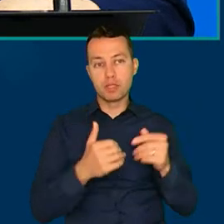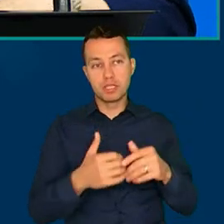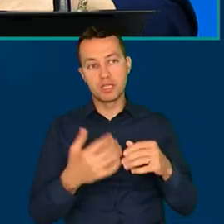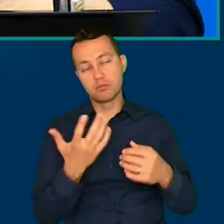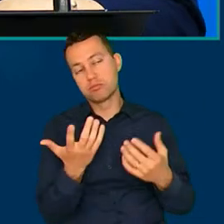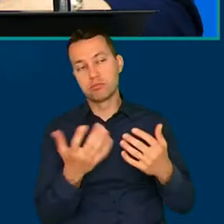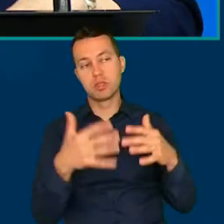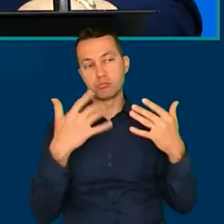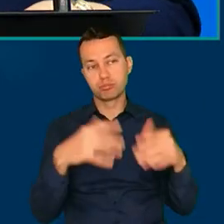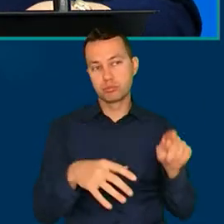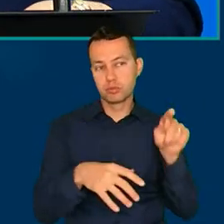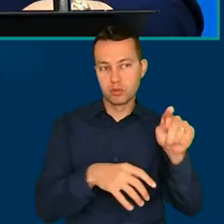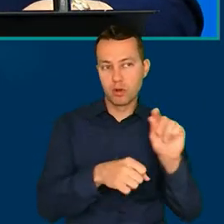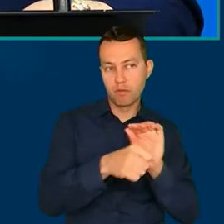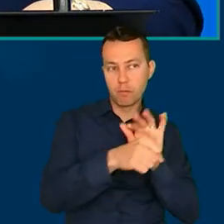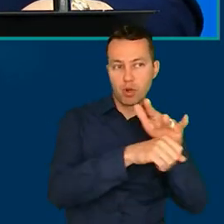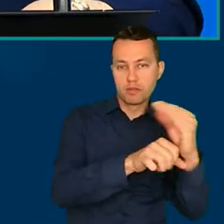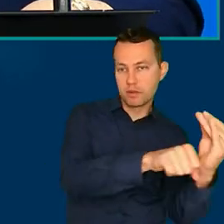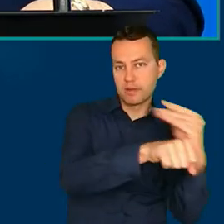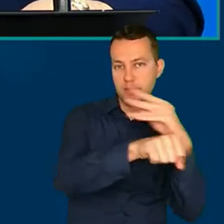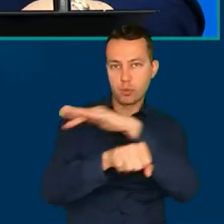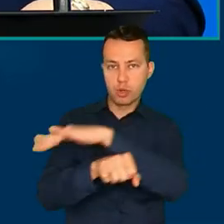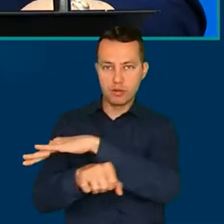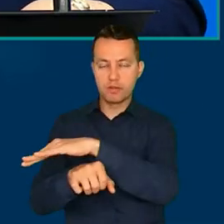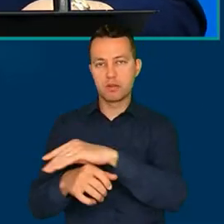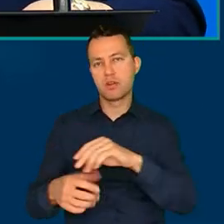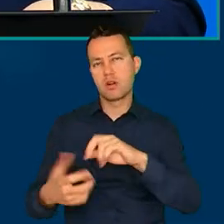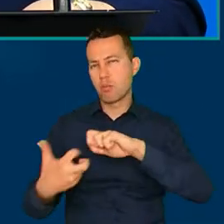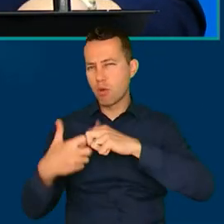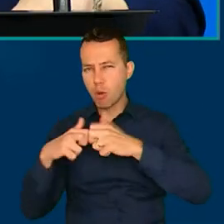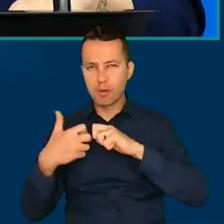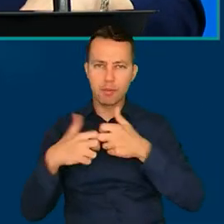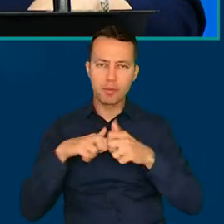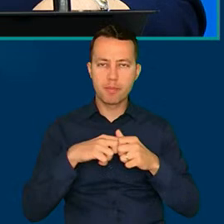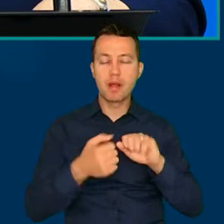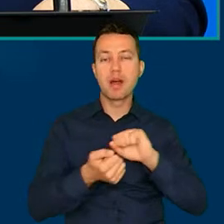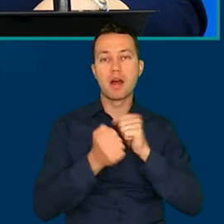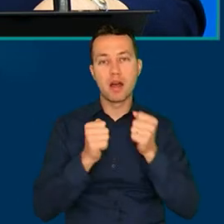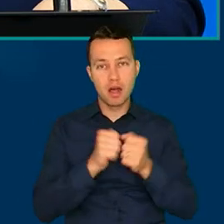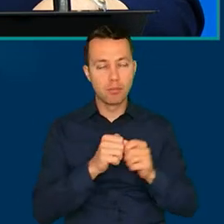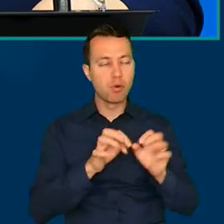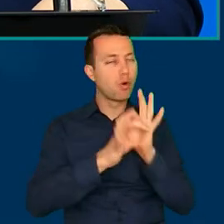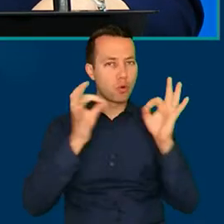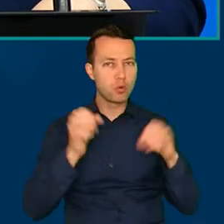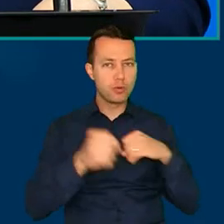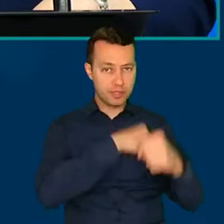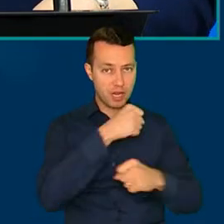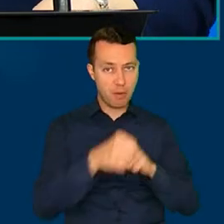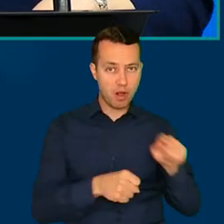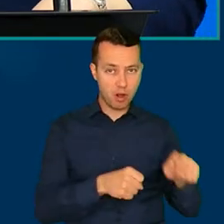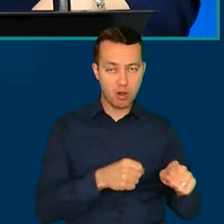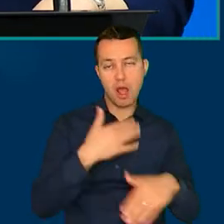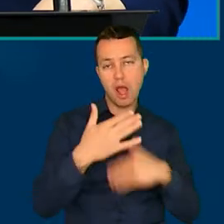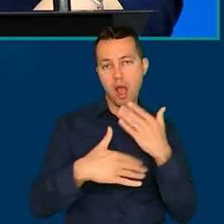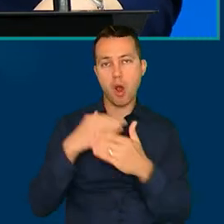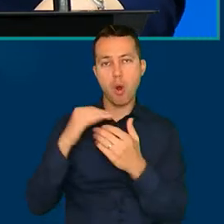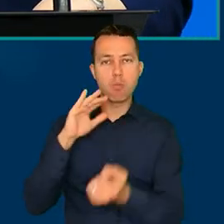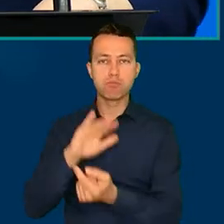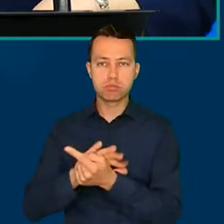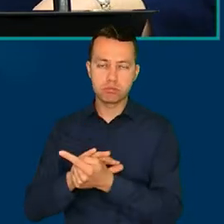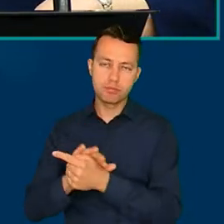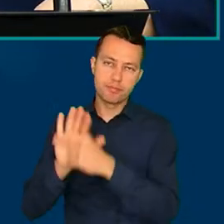the enterprise contributes, and this can be adverse impact that is directly connected with the company's operation, its